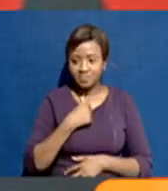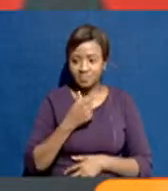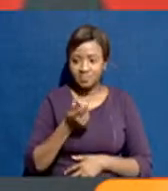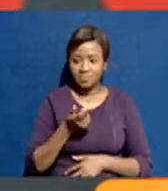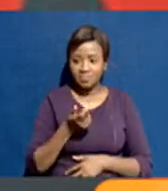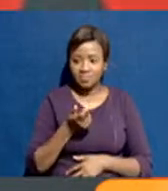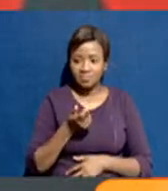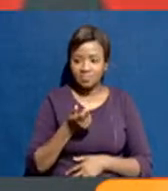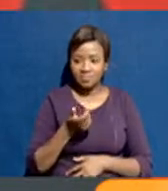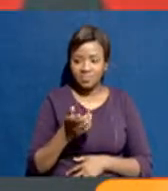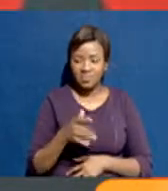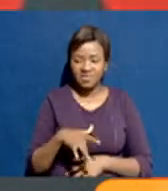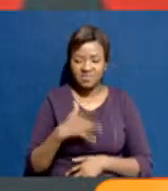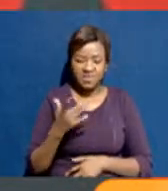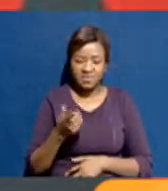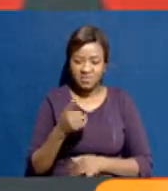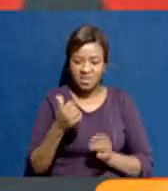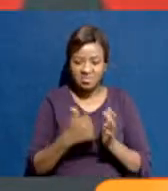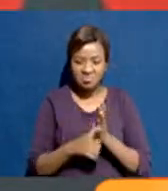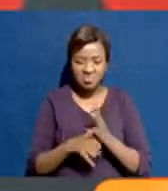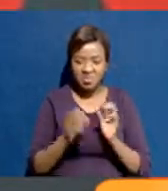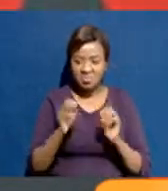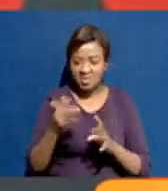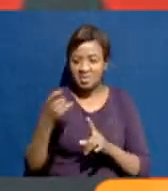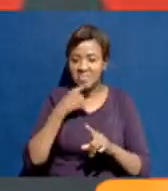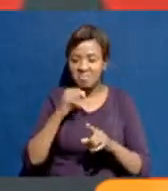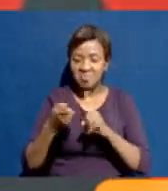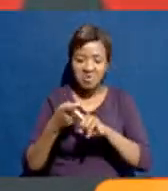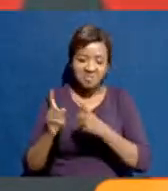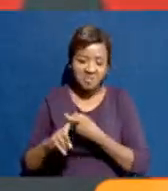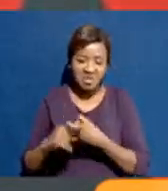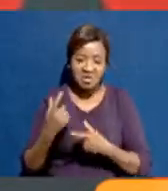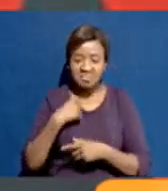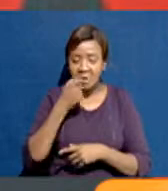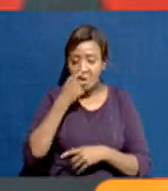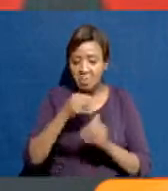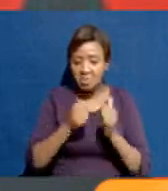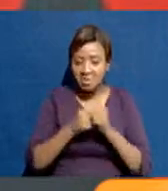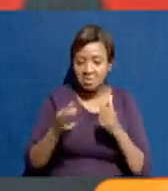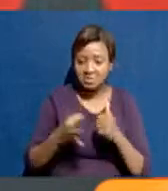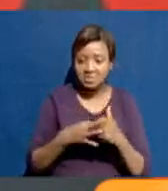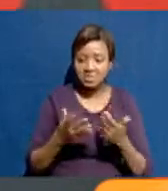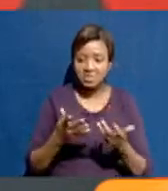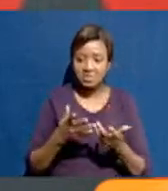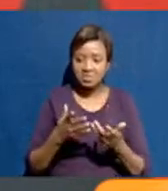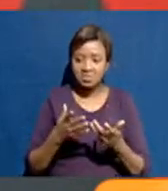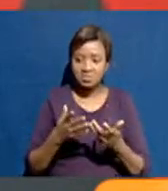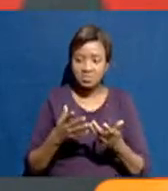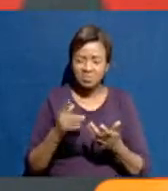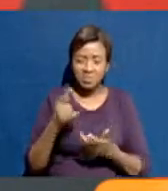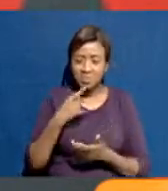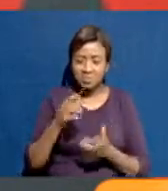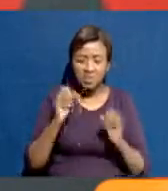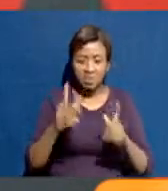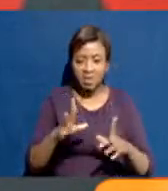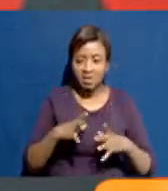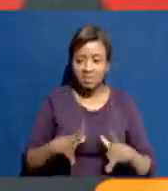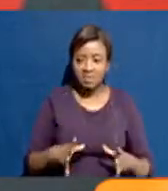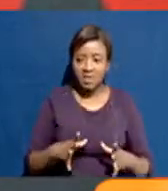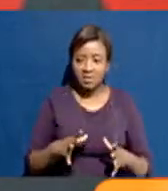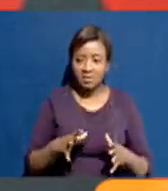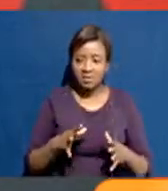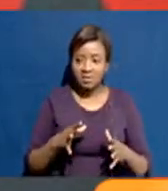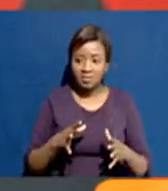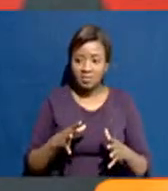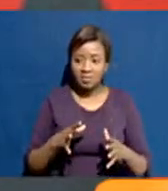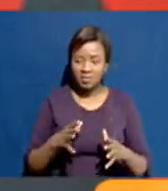I was 18, this was my first boyfriend, and I'm thinking, I've waited all this time. They said, I wait until marriage. At least God, let